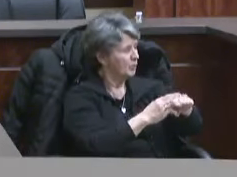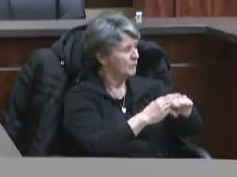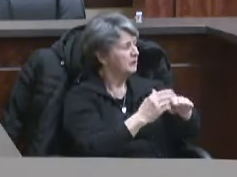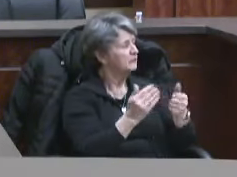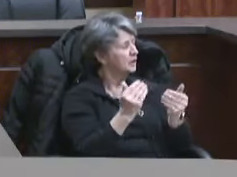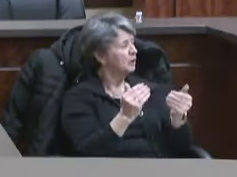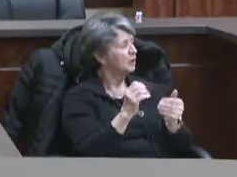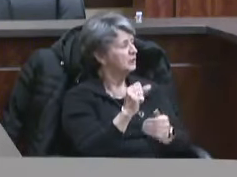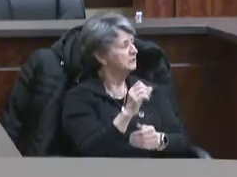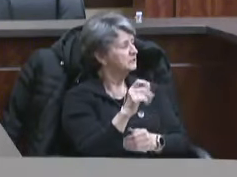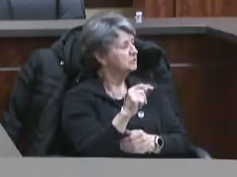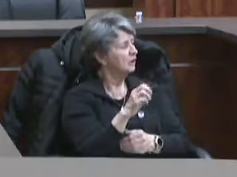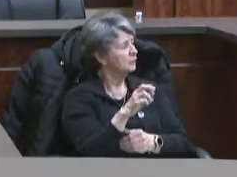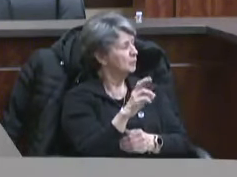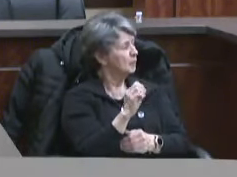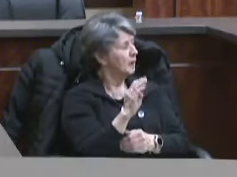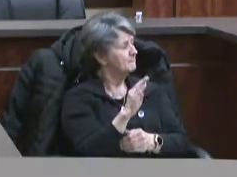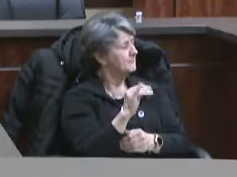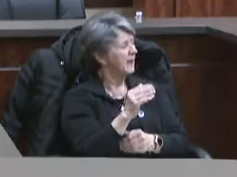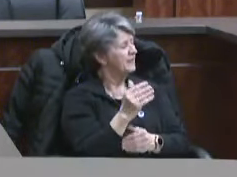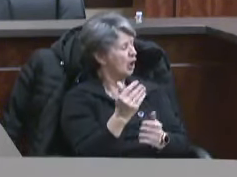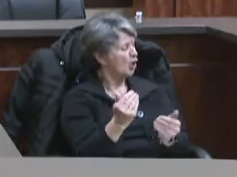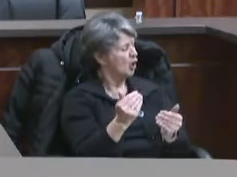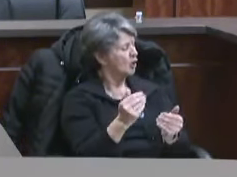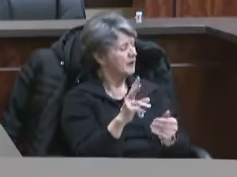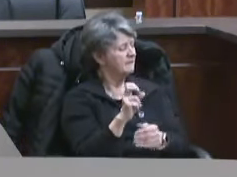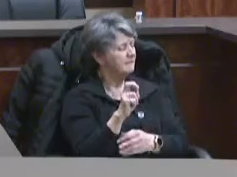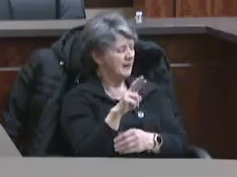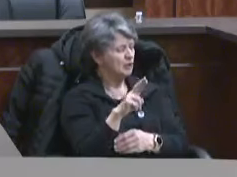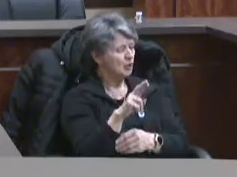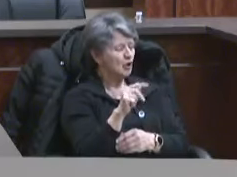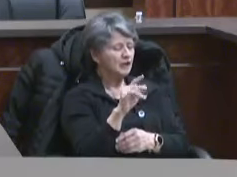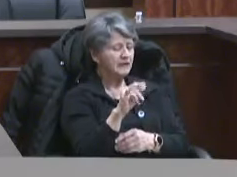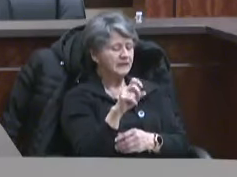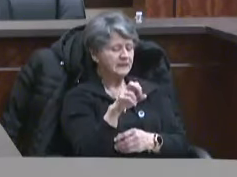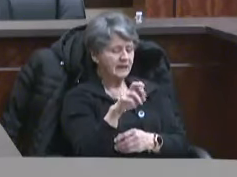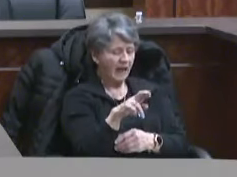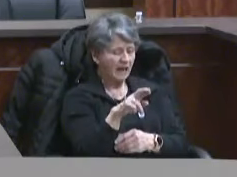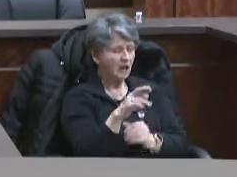current vendor, which is Tyler Technologies. It is